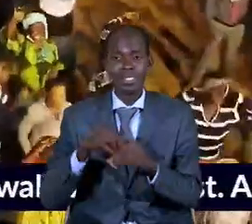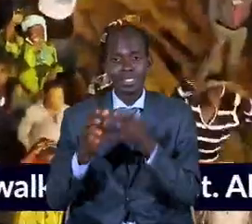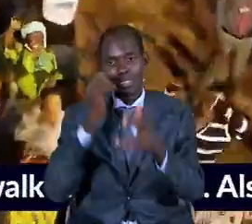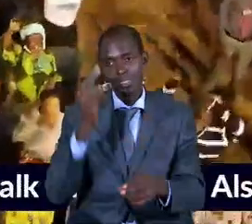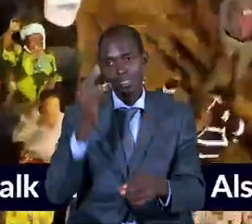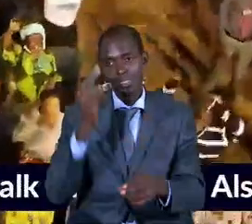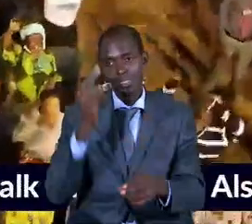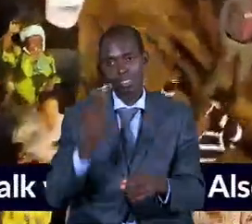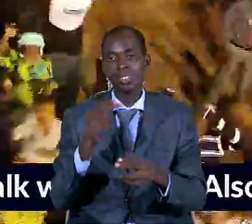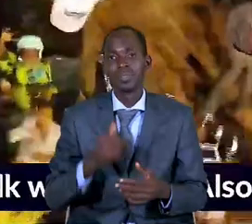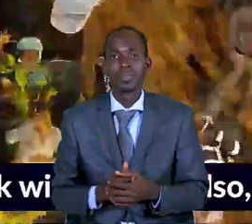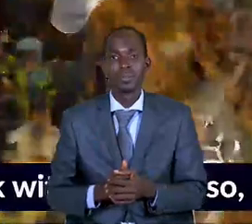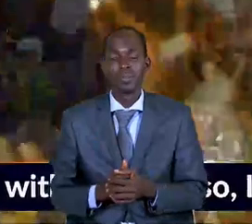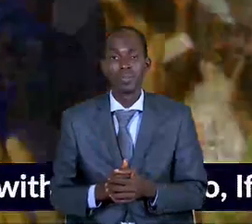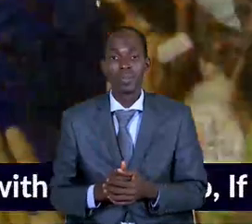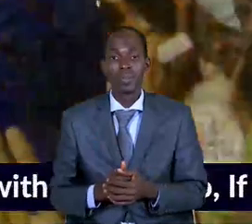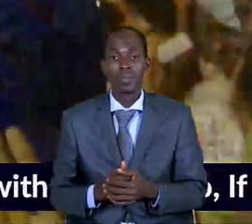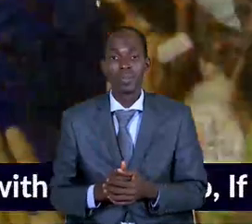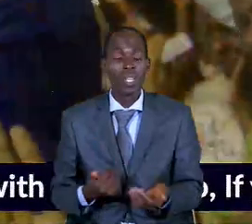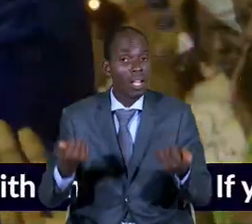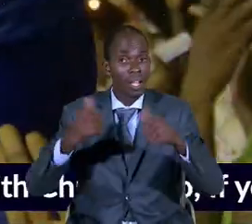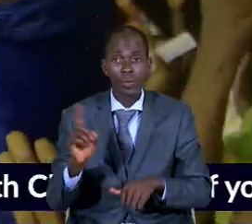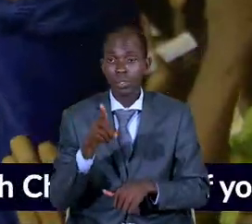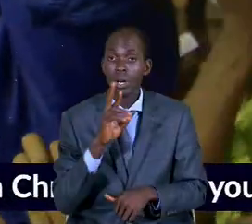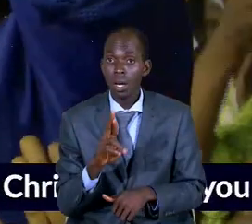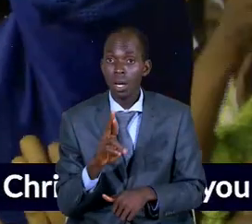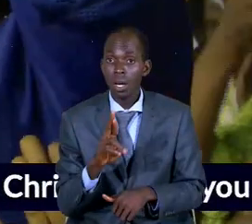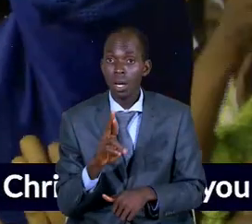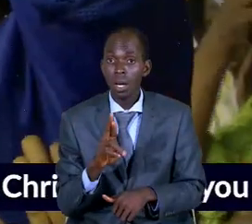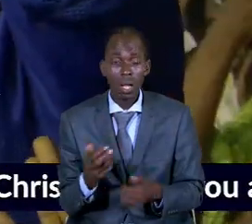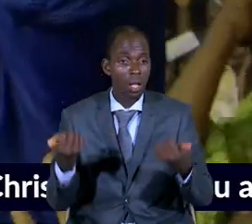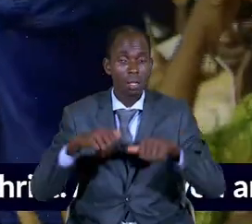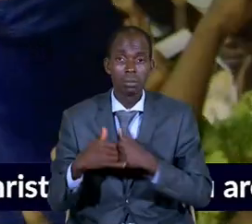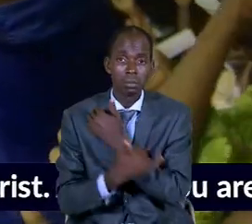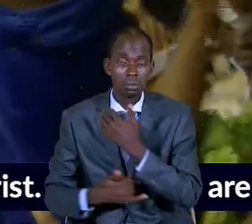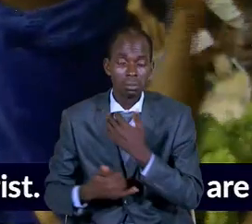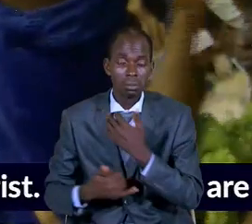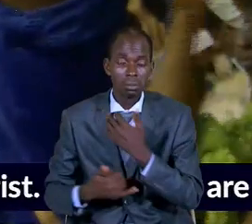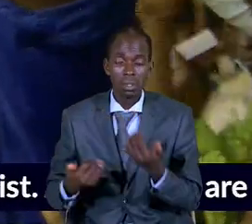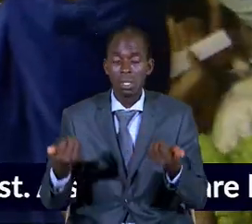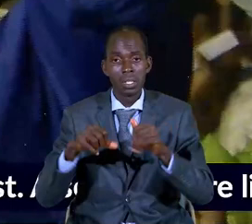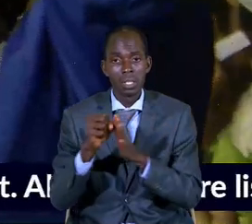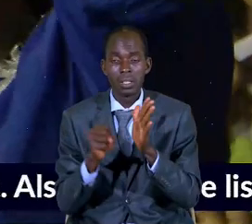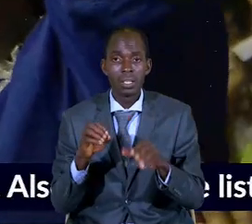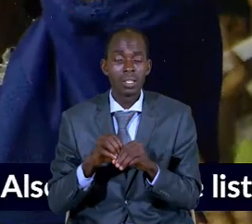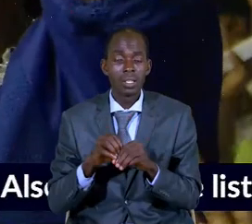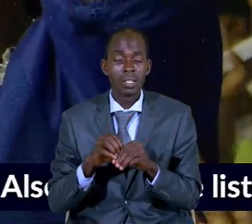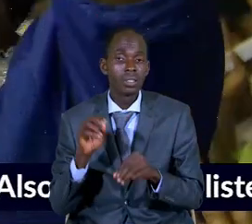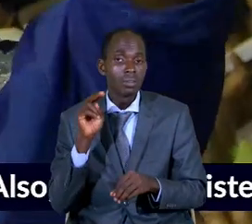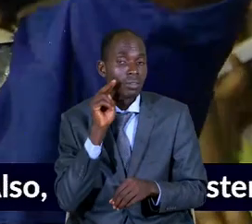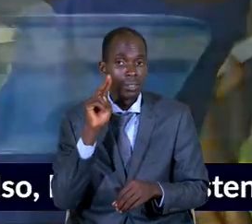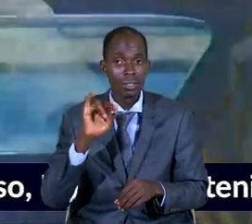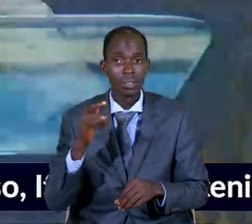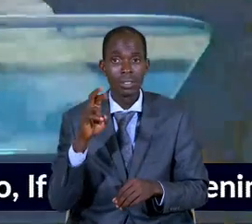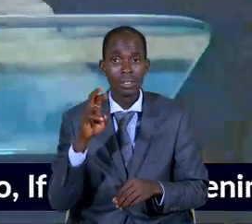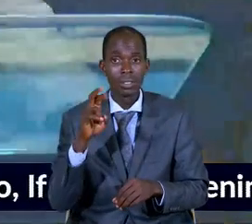name. Anywhere you are, any country, any state in Nigeria, any